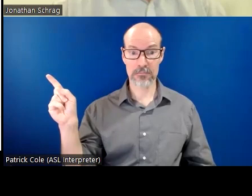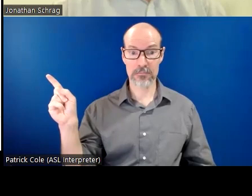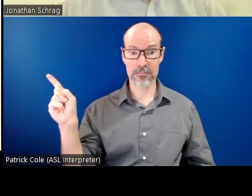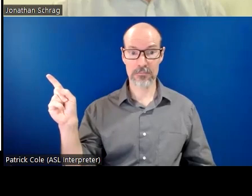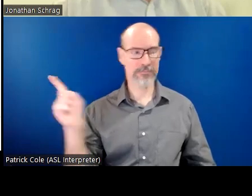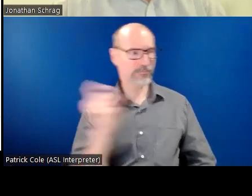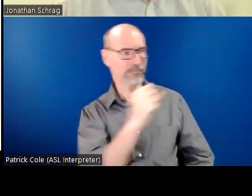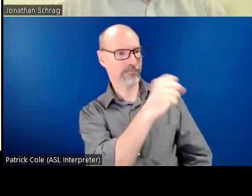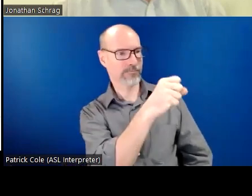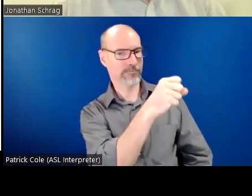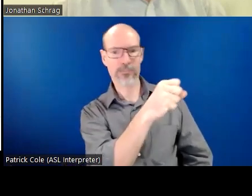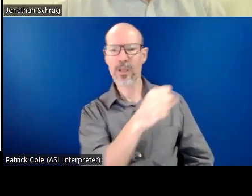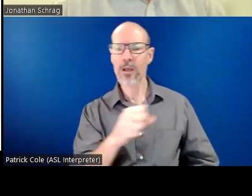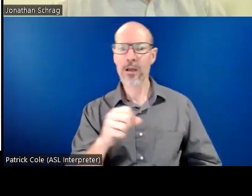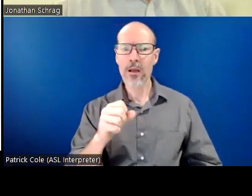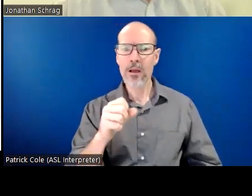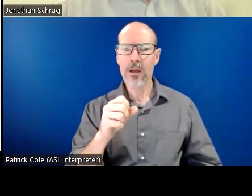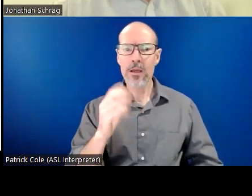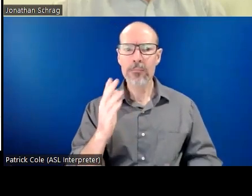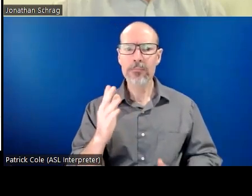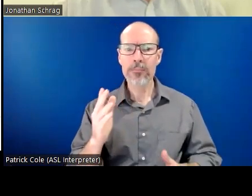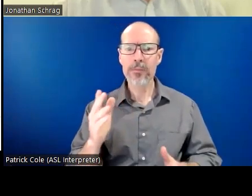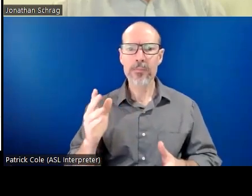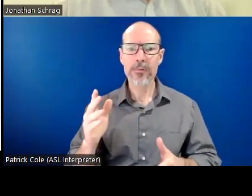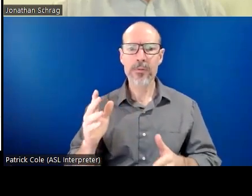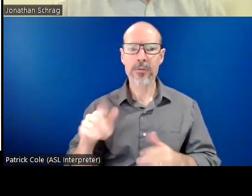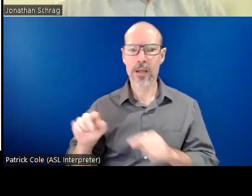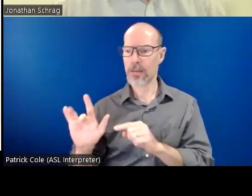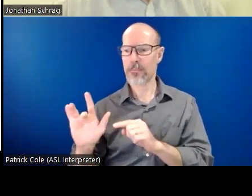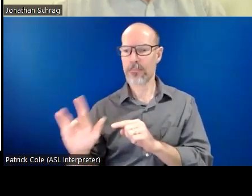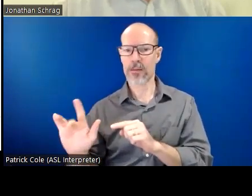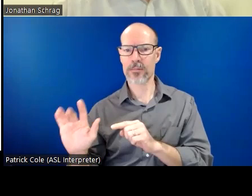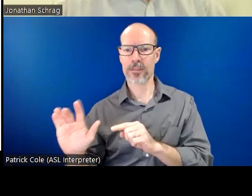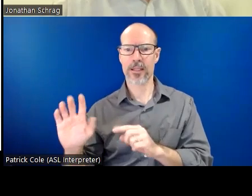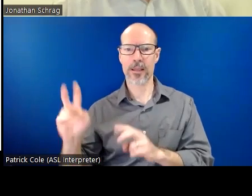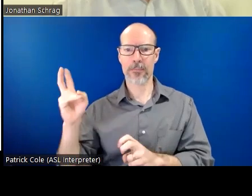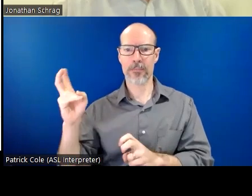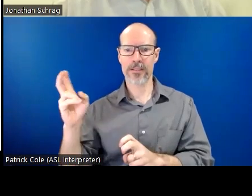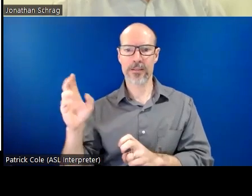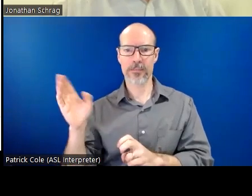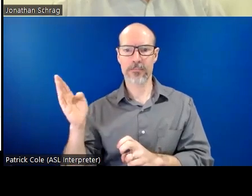Yes. Yeah, maybe you could put it in presentation mode at the bottom, on the bottom right. Is that a little better?